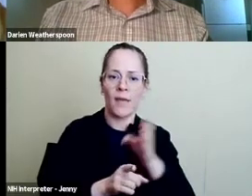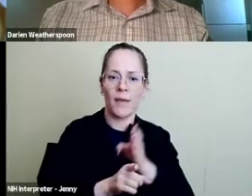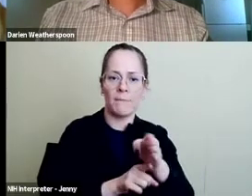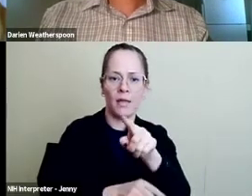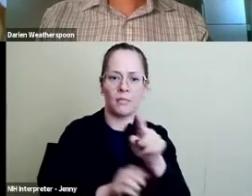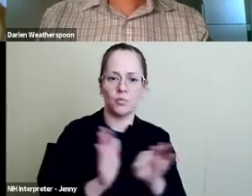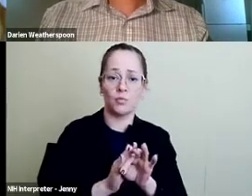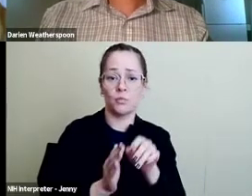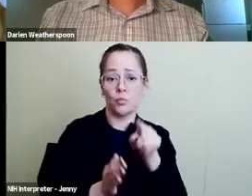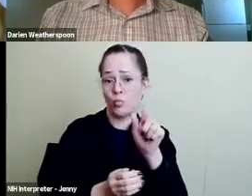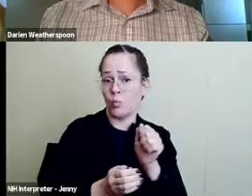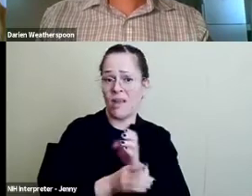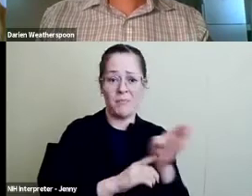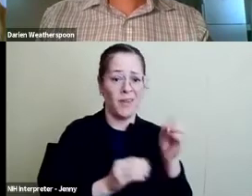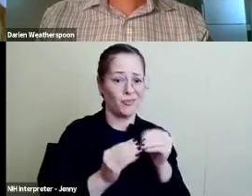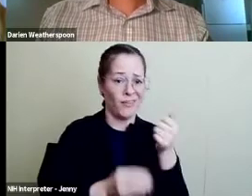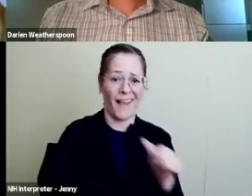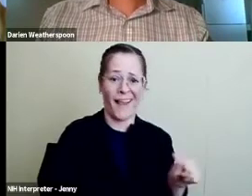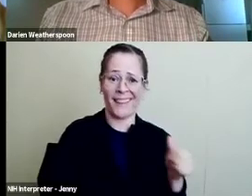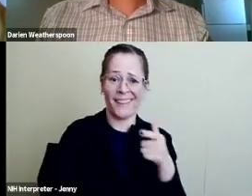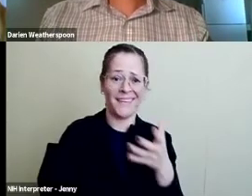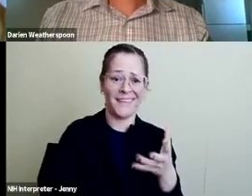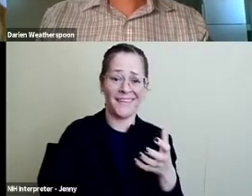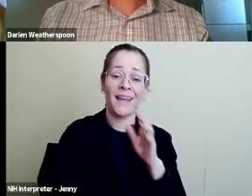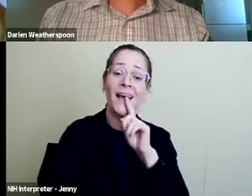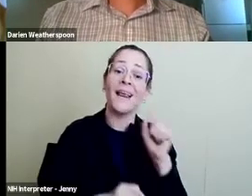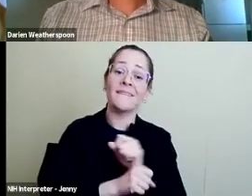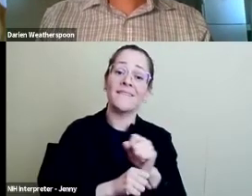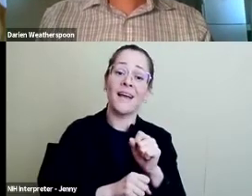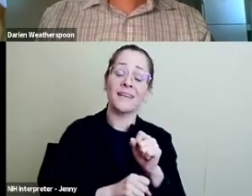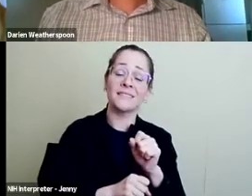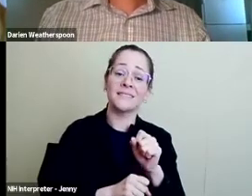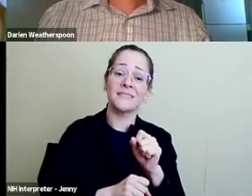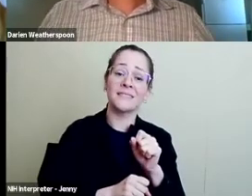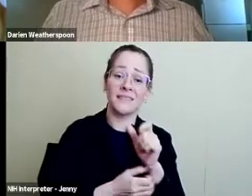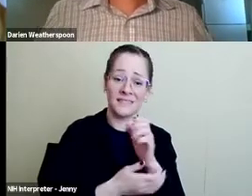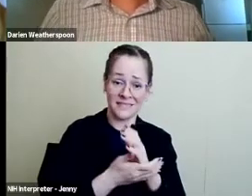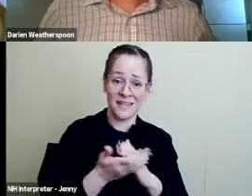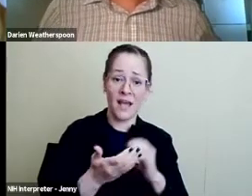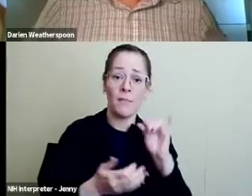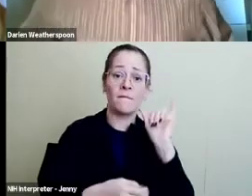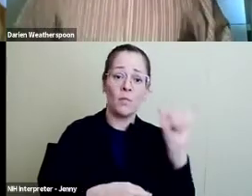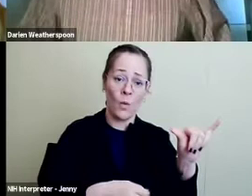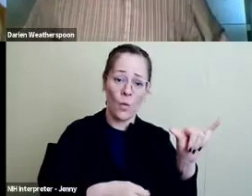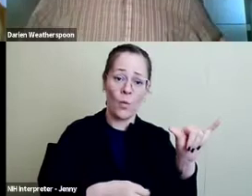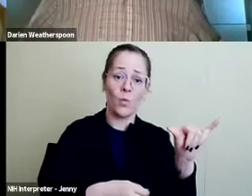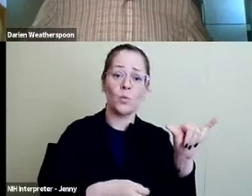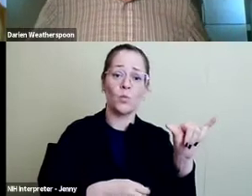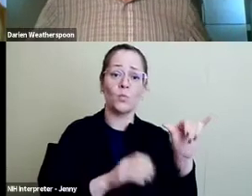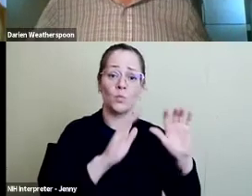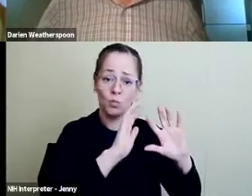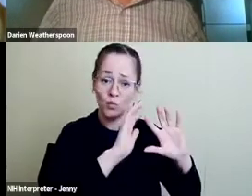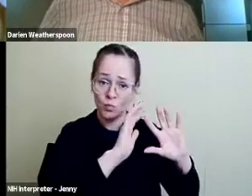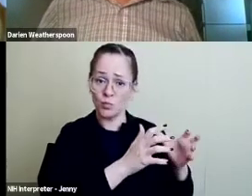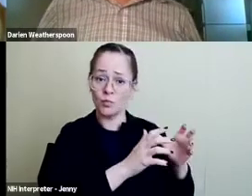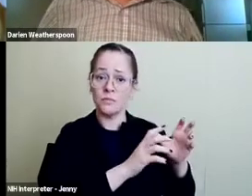choosing. You can major in anything. And in fact, some of those individuals that major